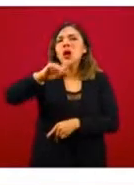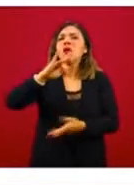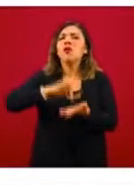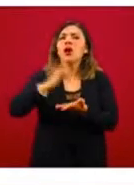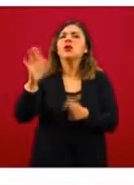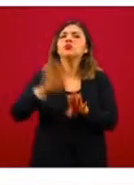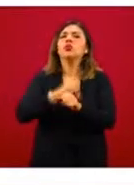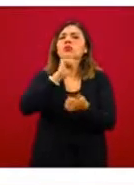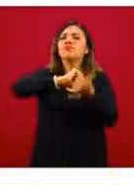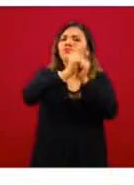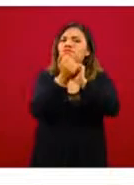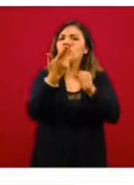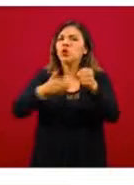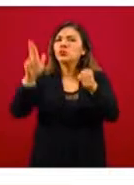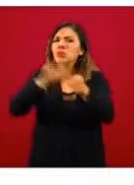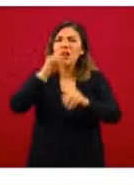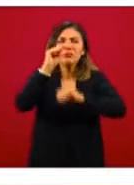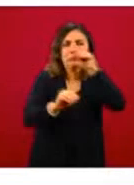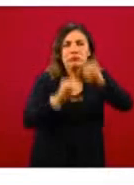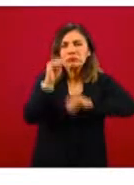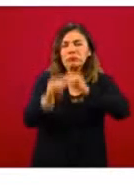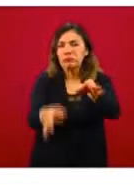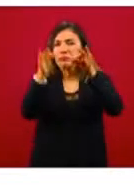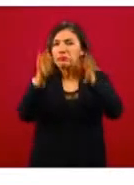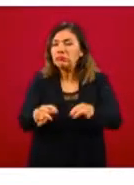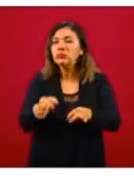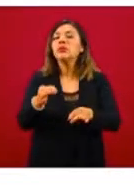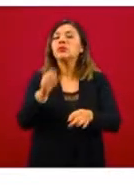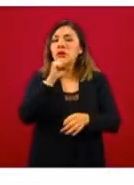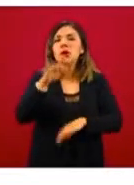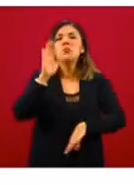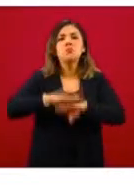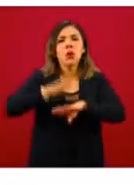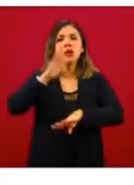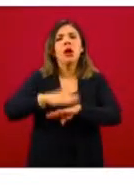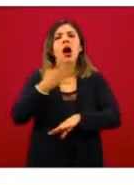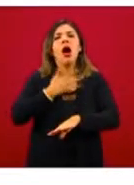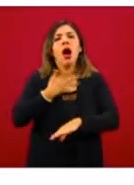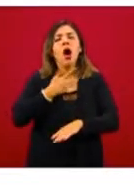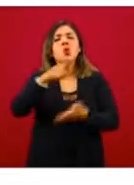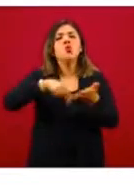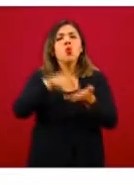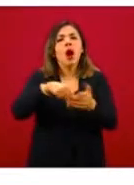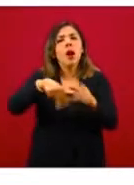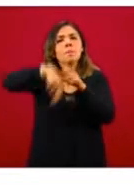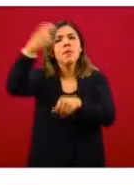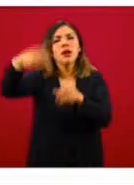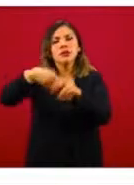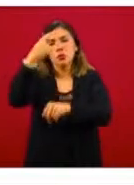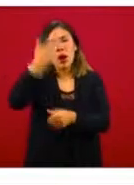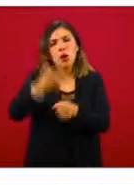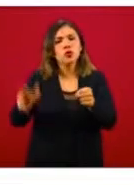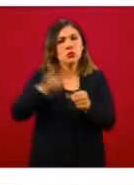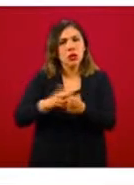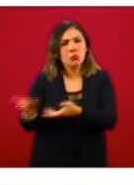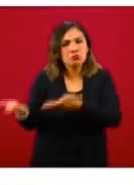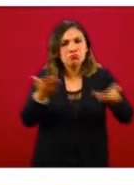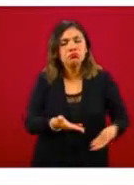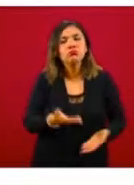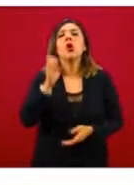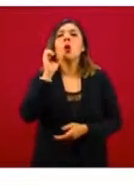attention. Thanks to hospital retrofitting, we have increased availability for beds.